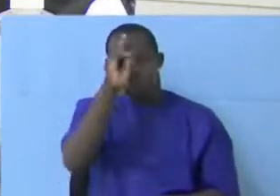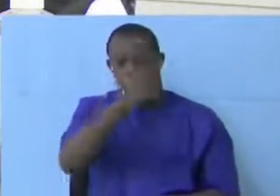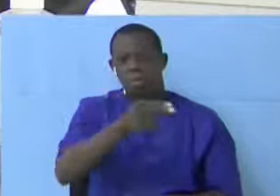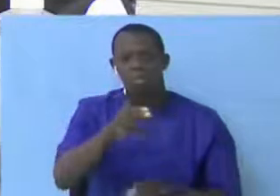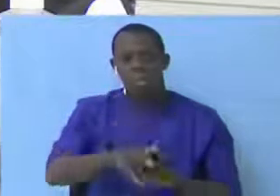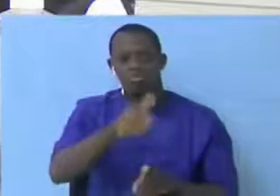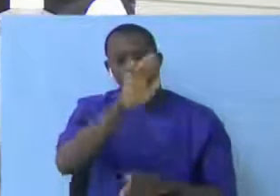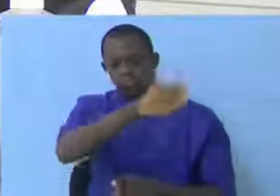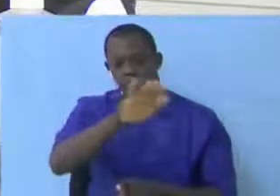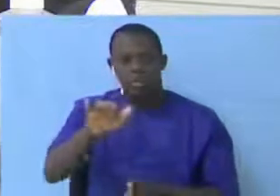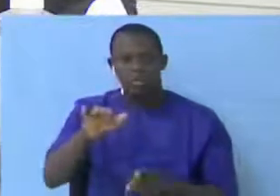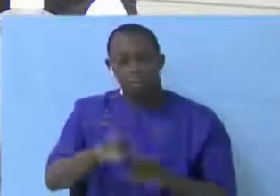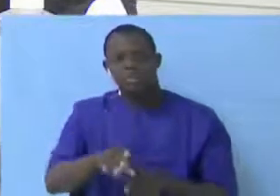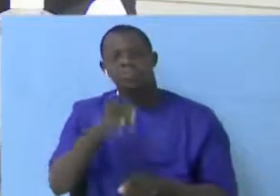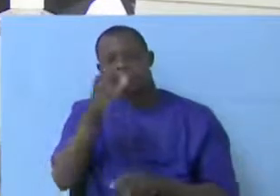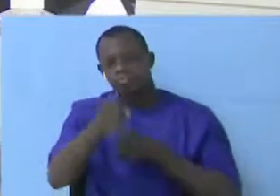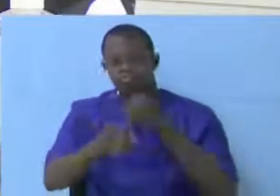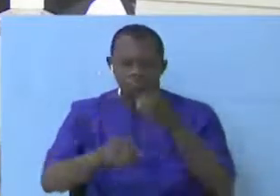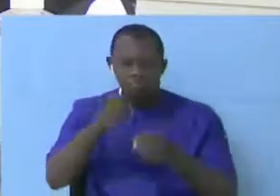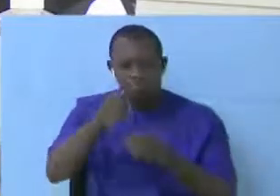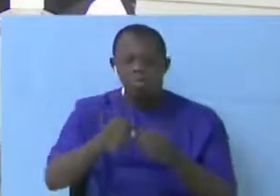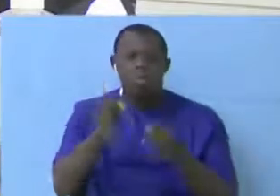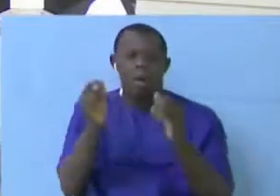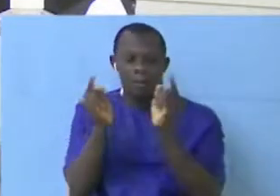kids will run to me, especially the one at the university.